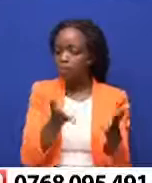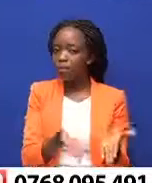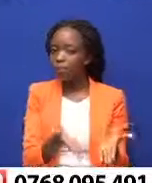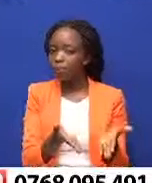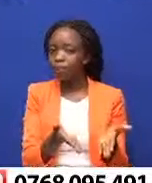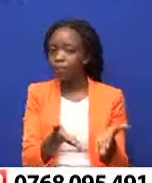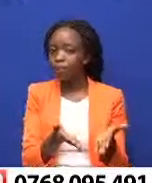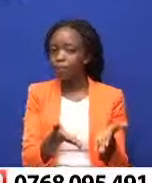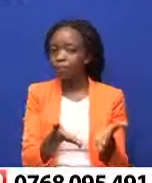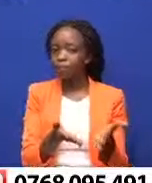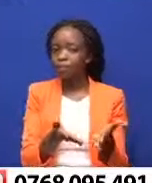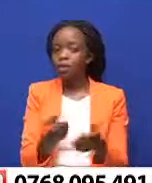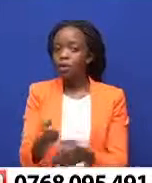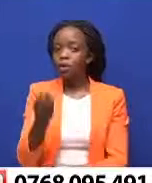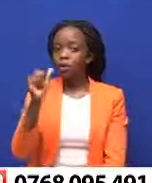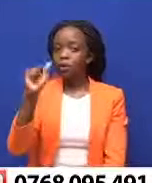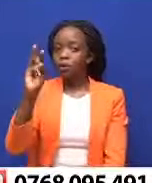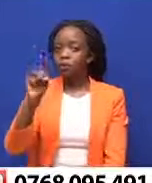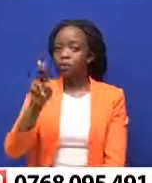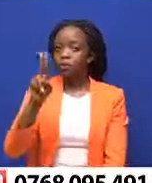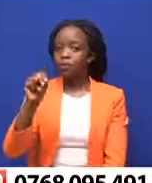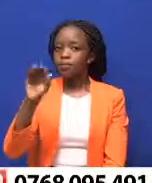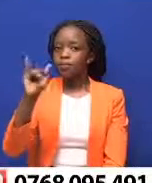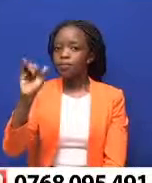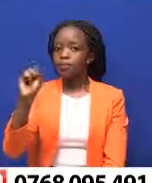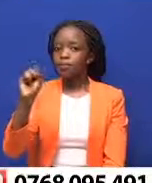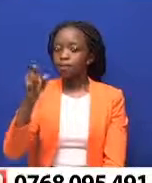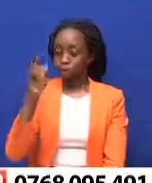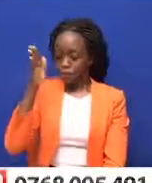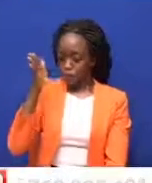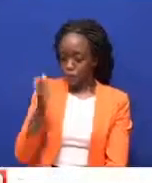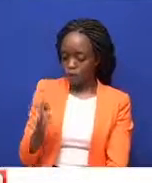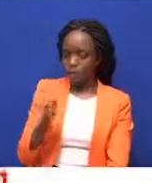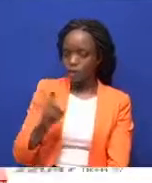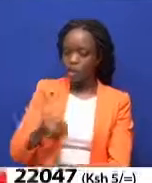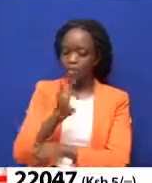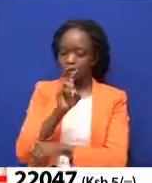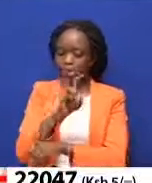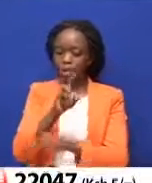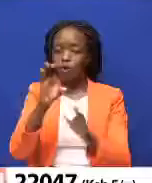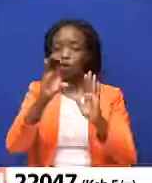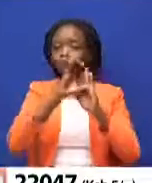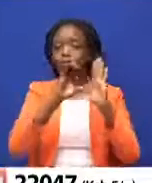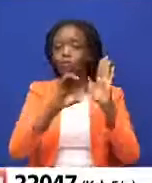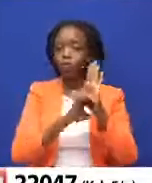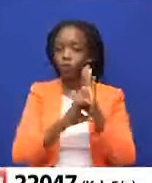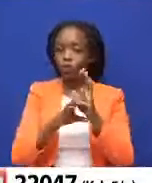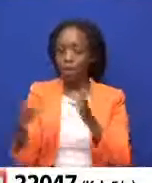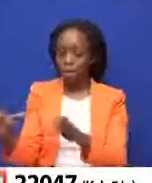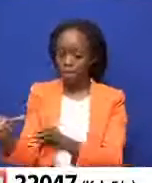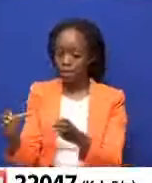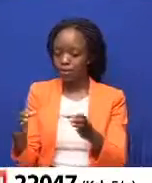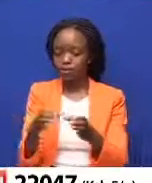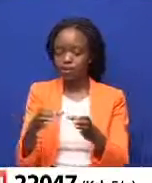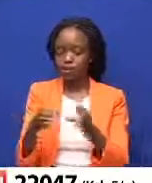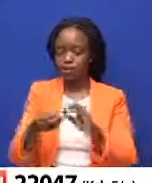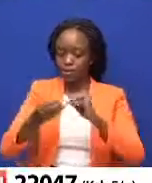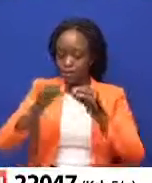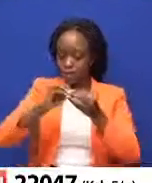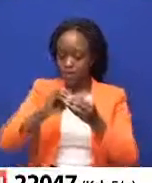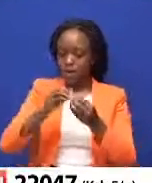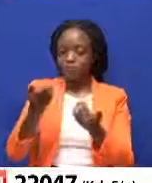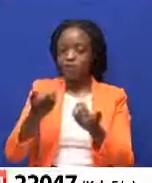The Wamunyinyi faction, as I mentioned earlier on, when you look at the party constitution, the composition of National Executive Council,